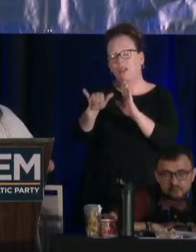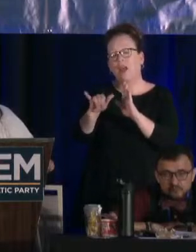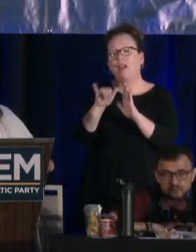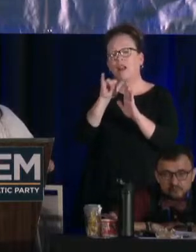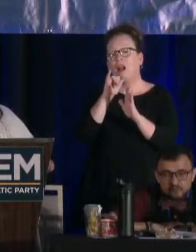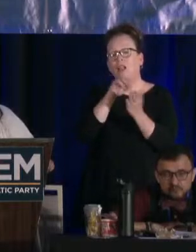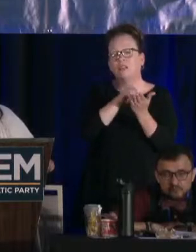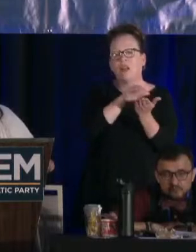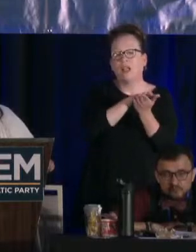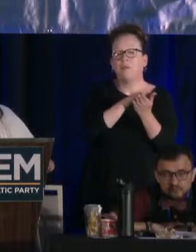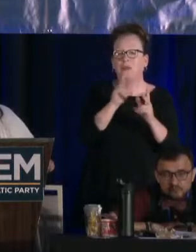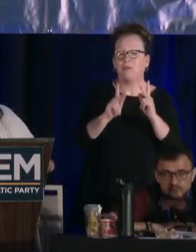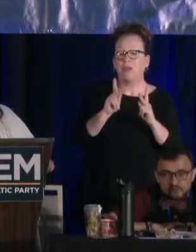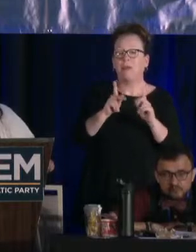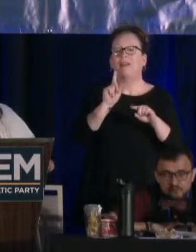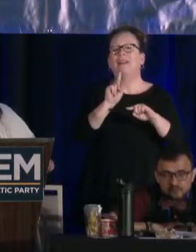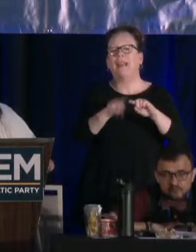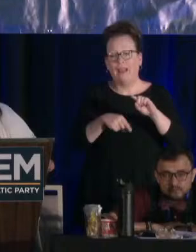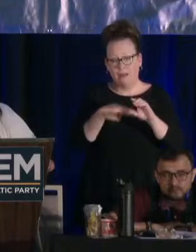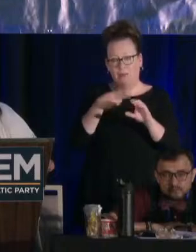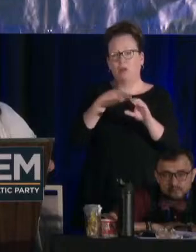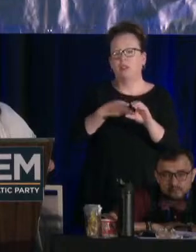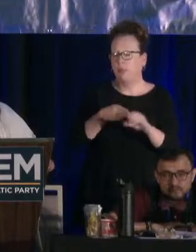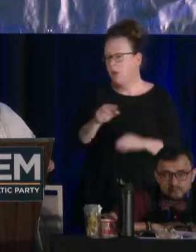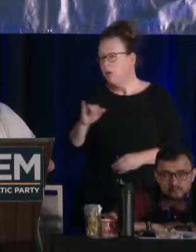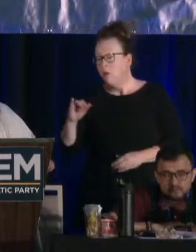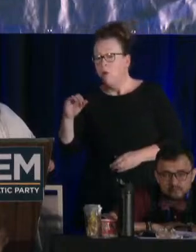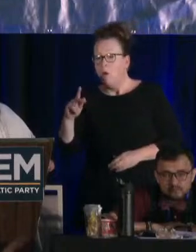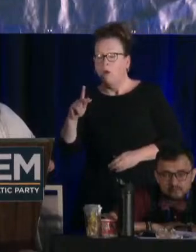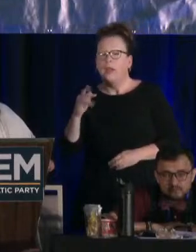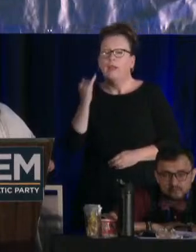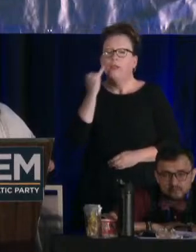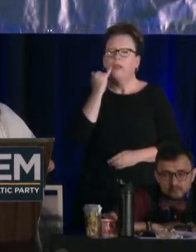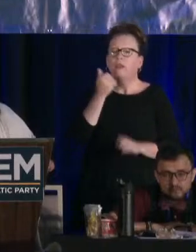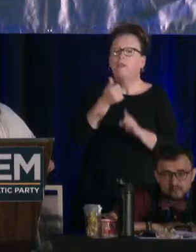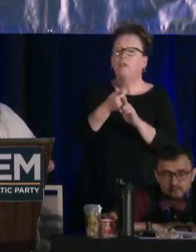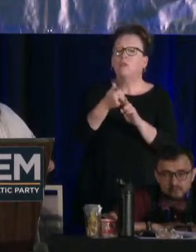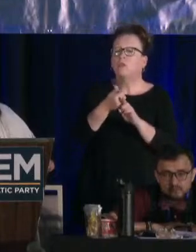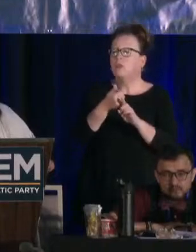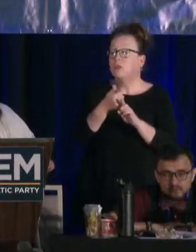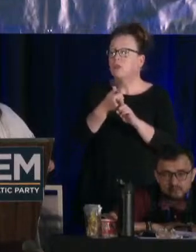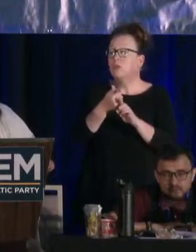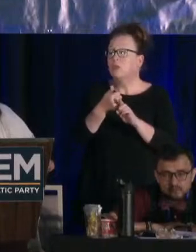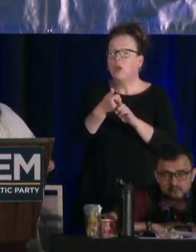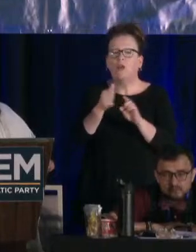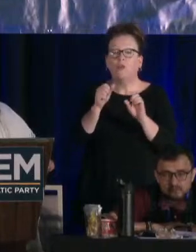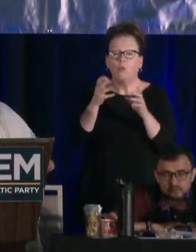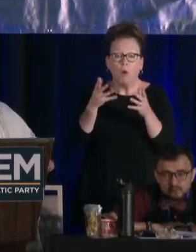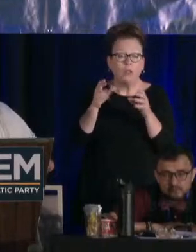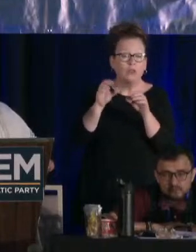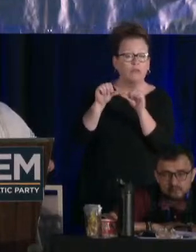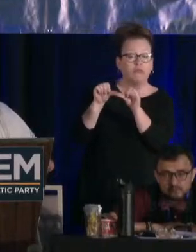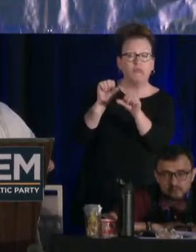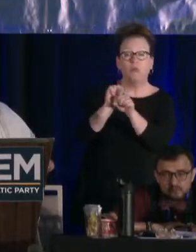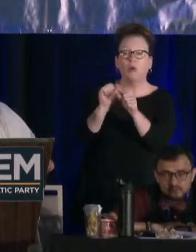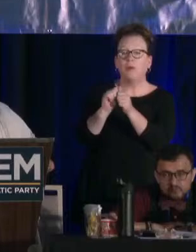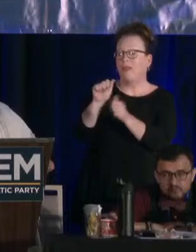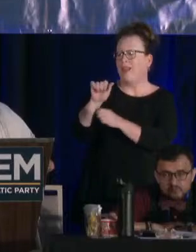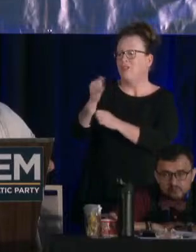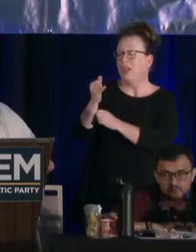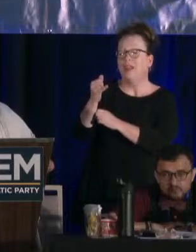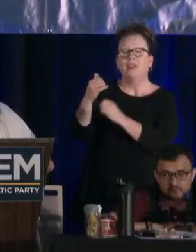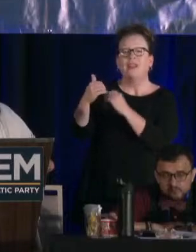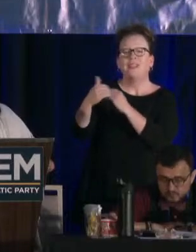not able to participate. Okay, if you want to work with, you said his name was AJ, to send us